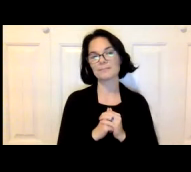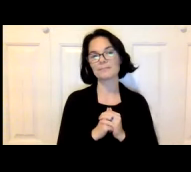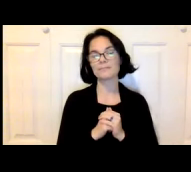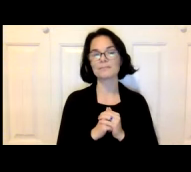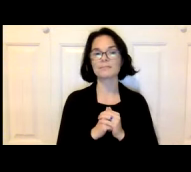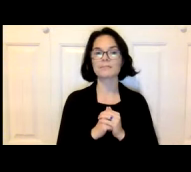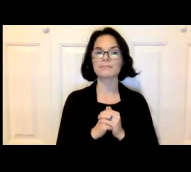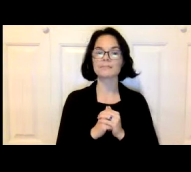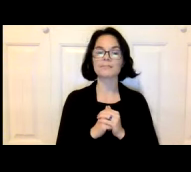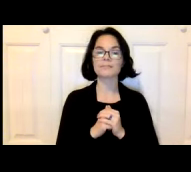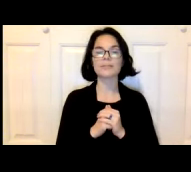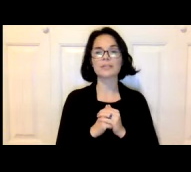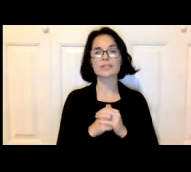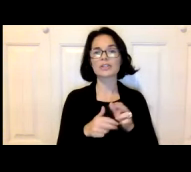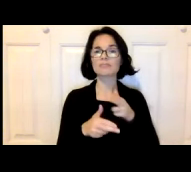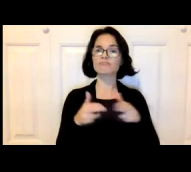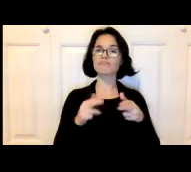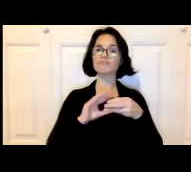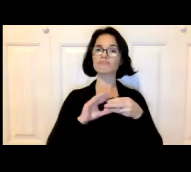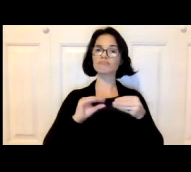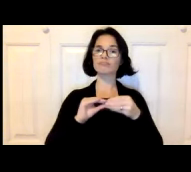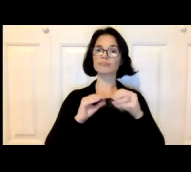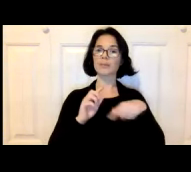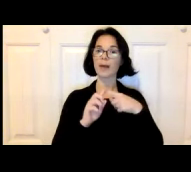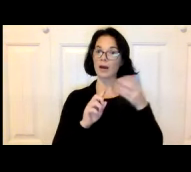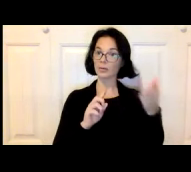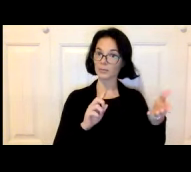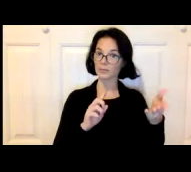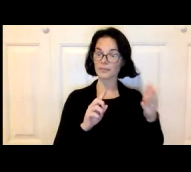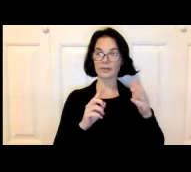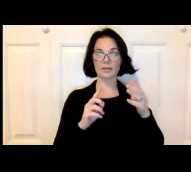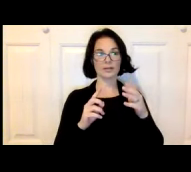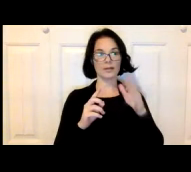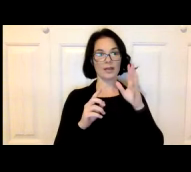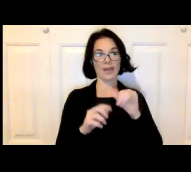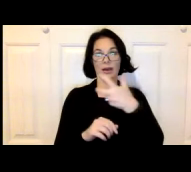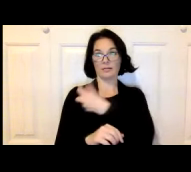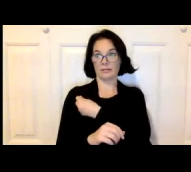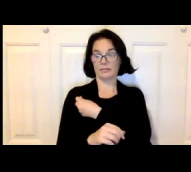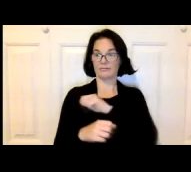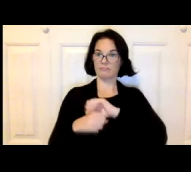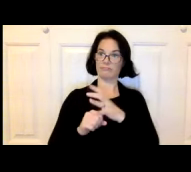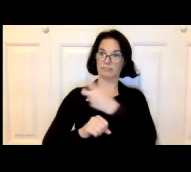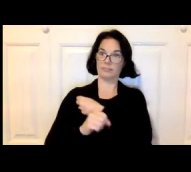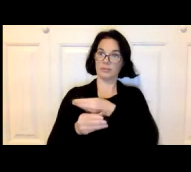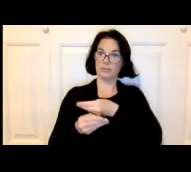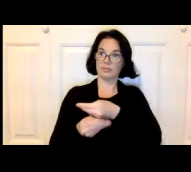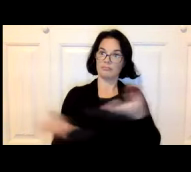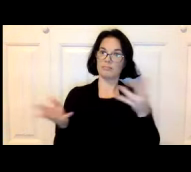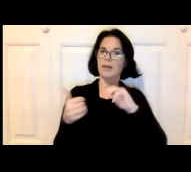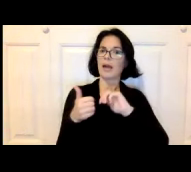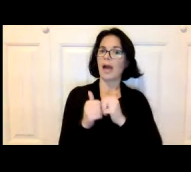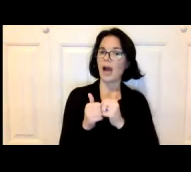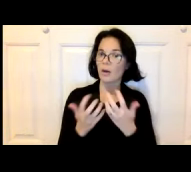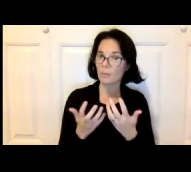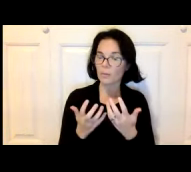So I just wanted to make a quick comment about the distribution of the COVID-19 vaccine. As I mentioned, the supply